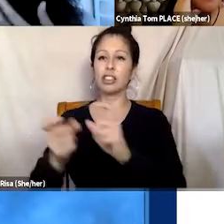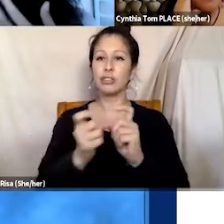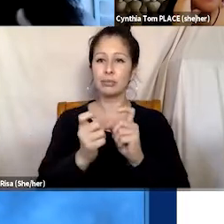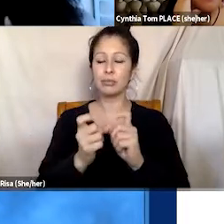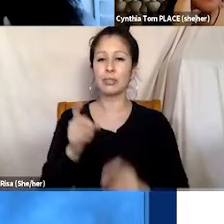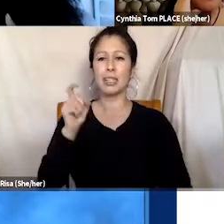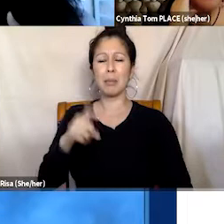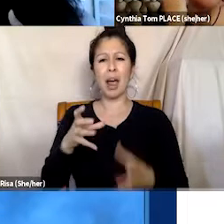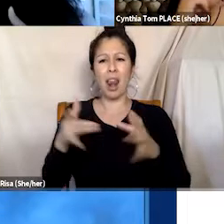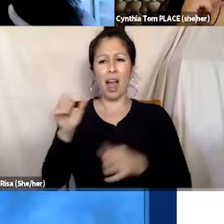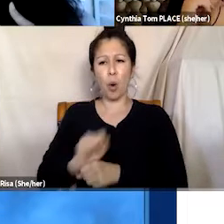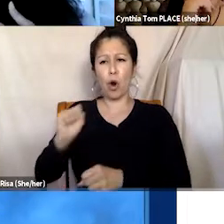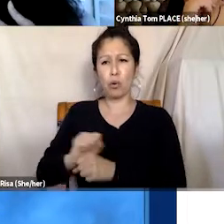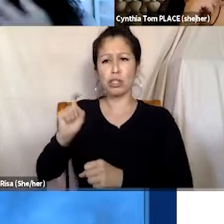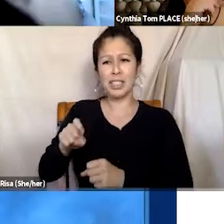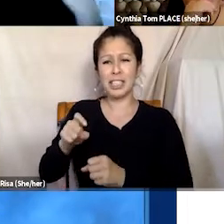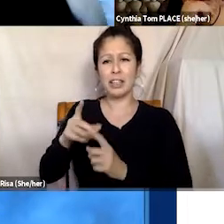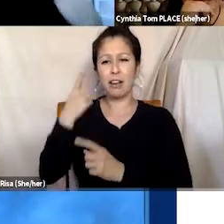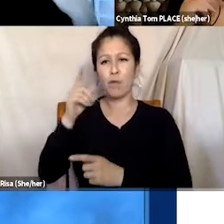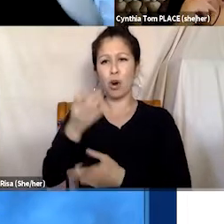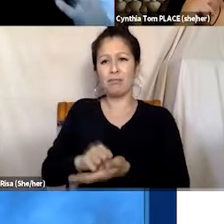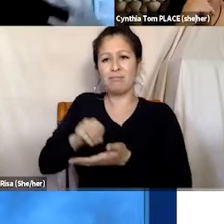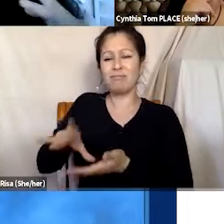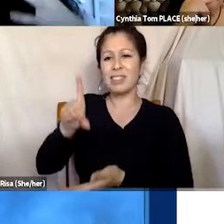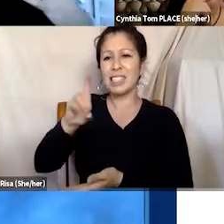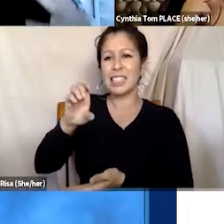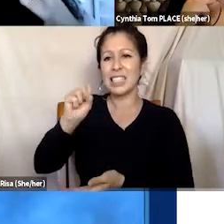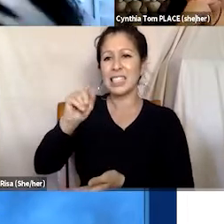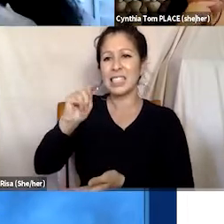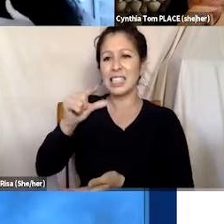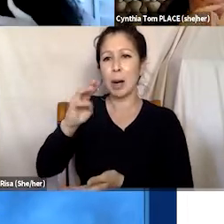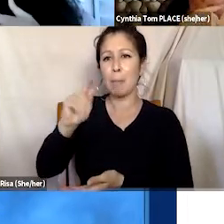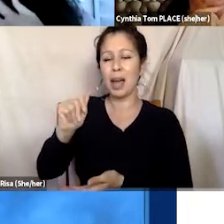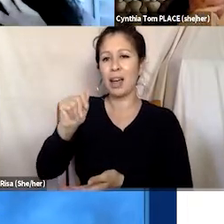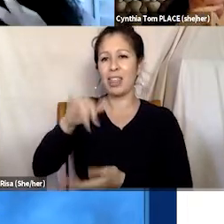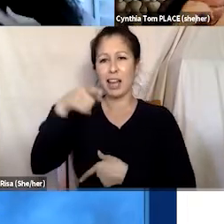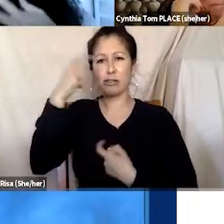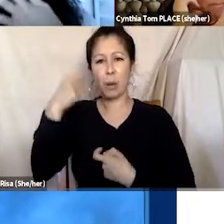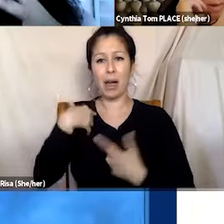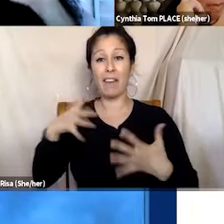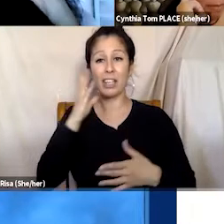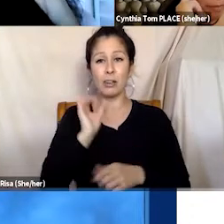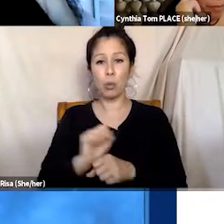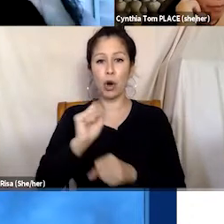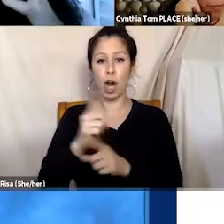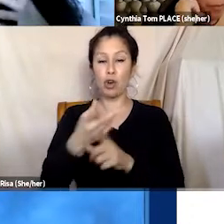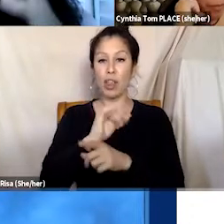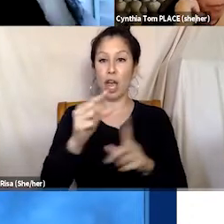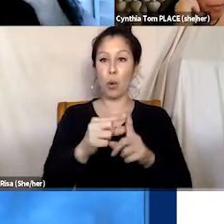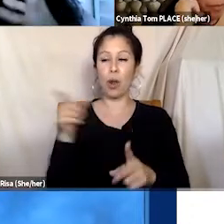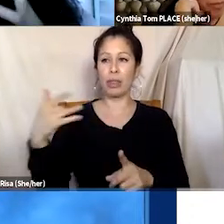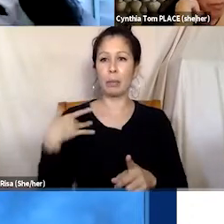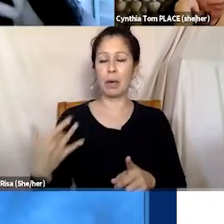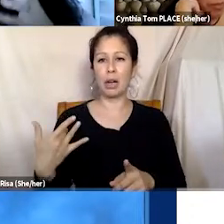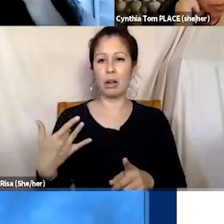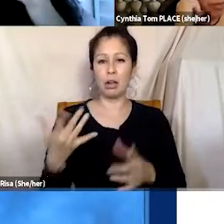There has to be a lot of work done to destigmatize this concept of trauma. I've done a lot of work with communities that when I use that word, they tend to,